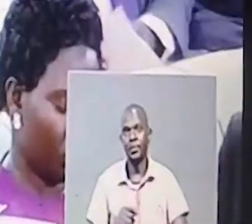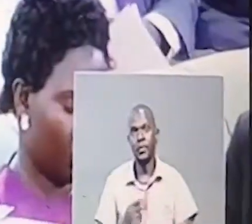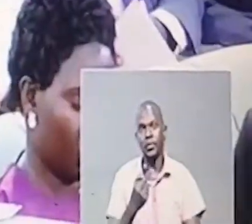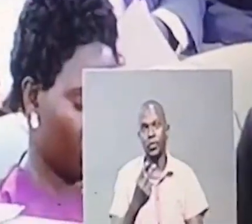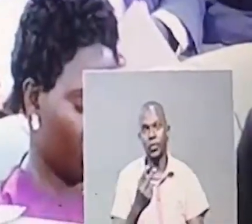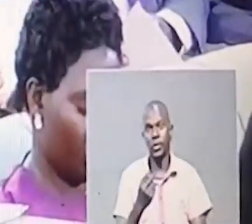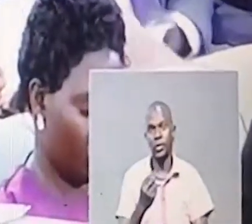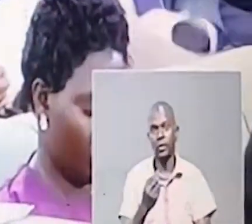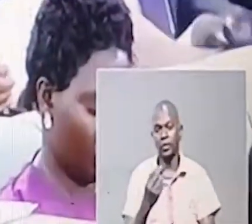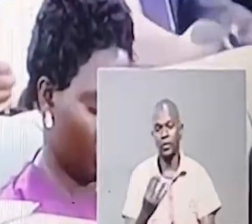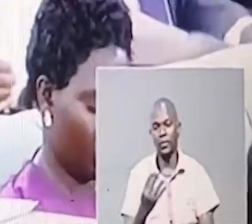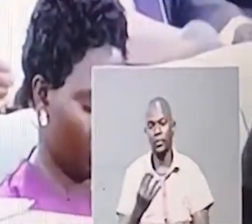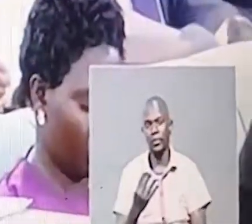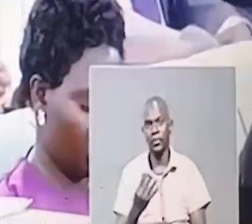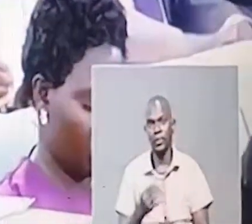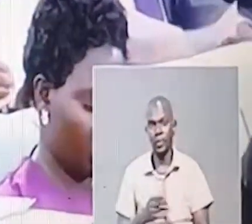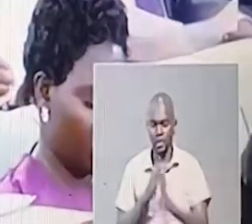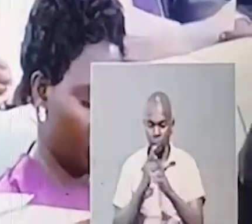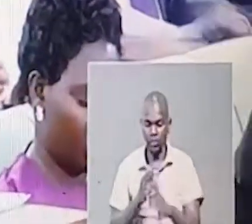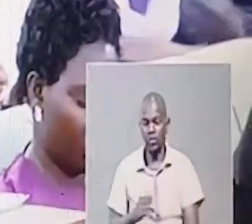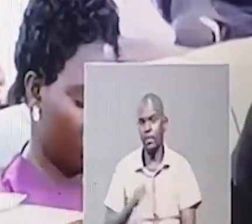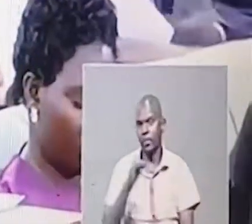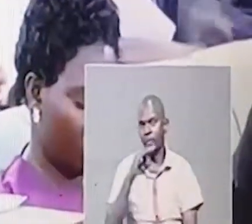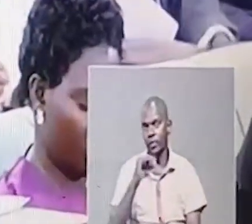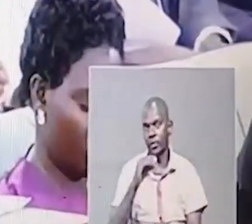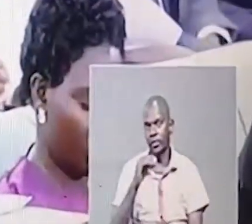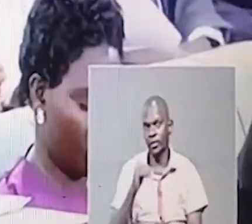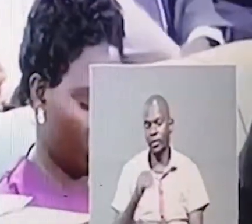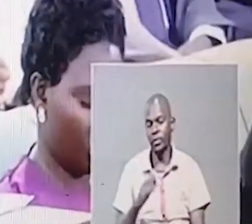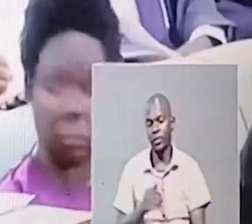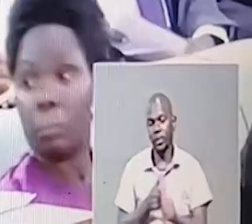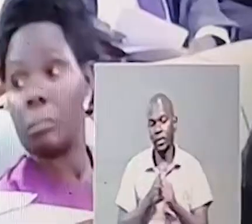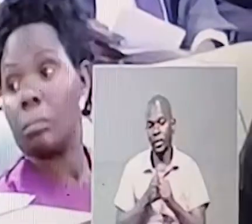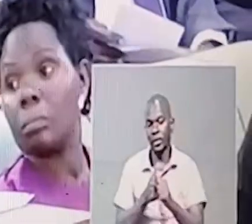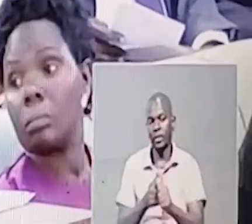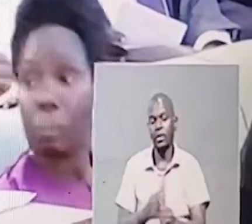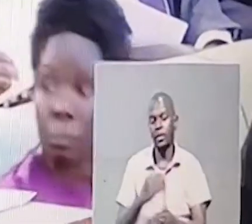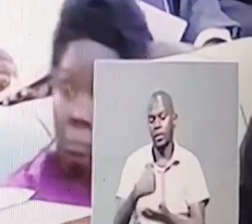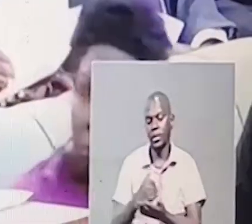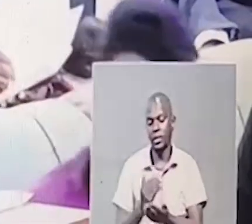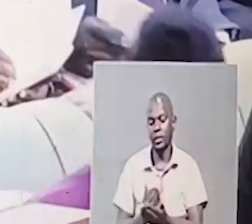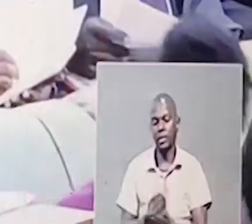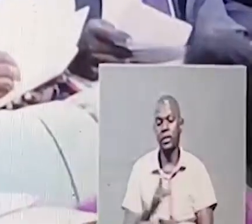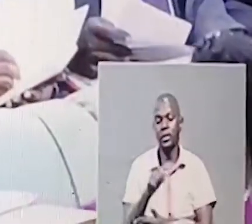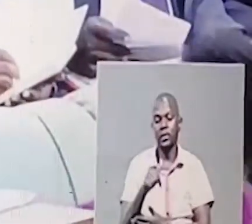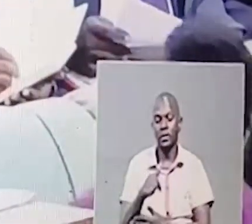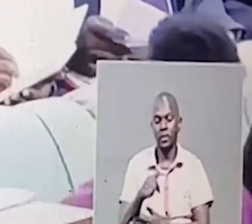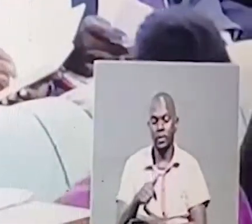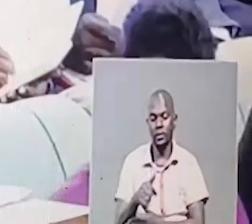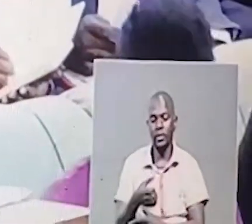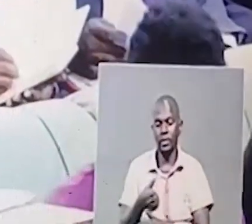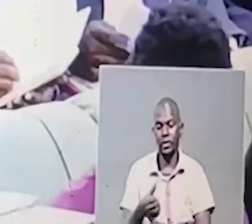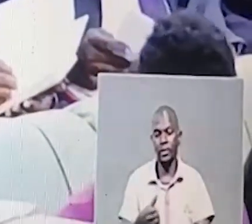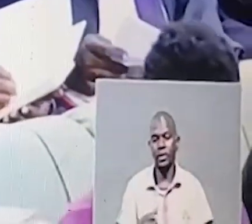24. Right Honorable Speaker, in compliance with Section 76 of Public